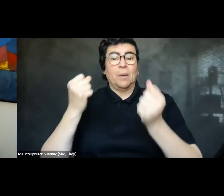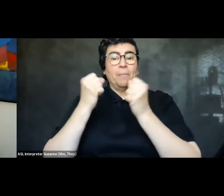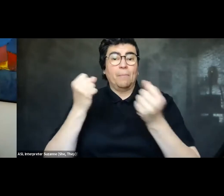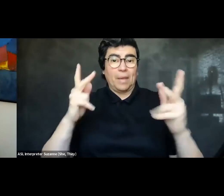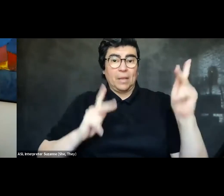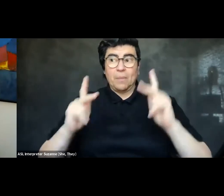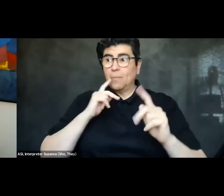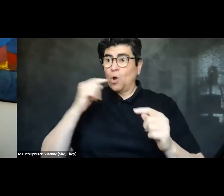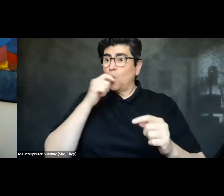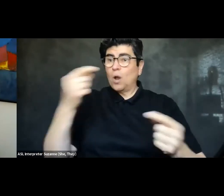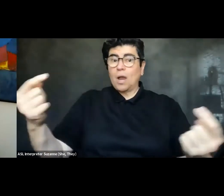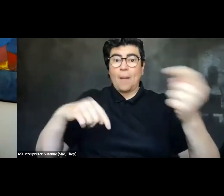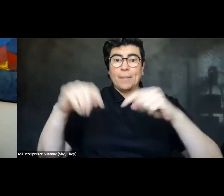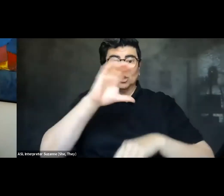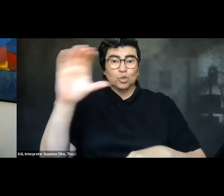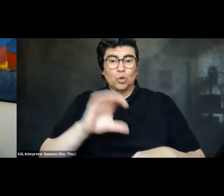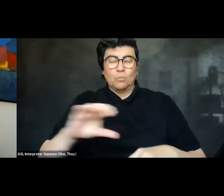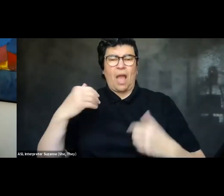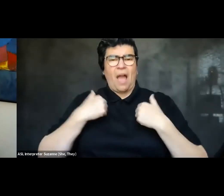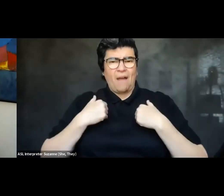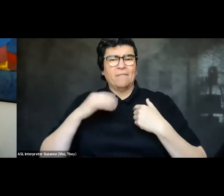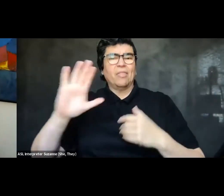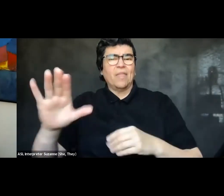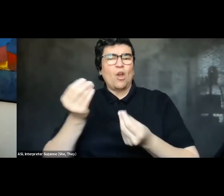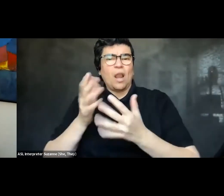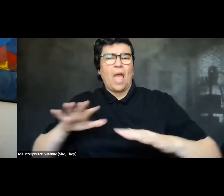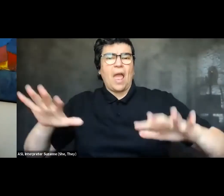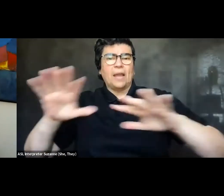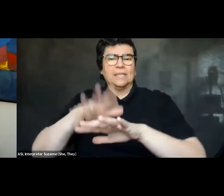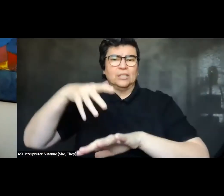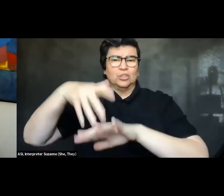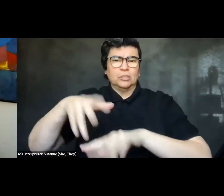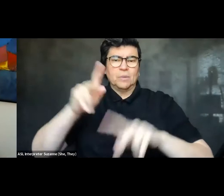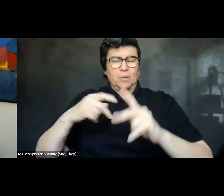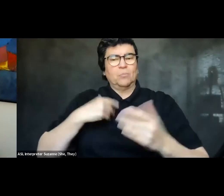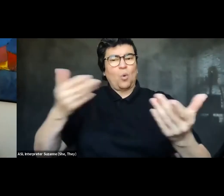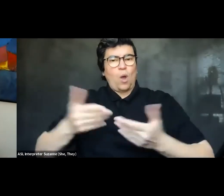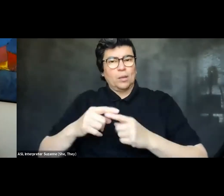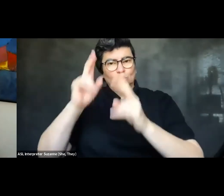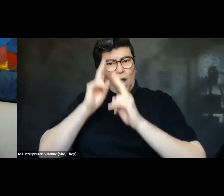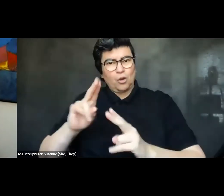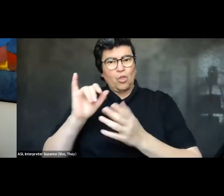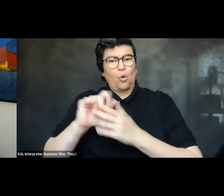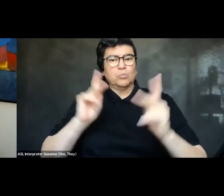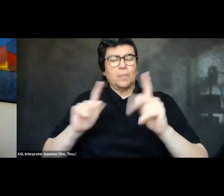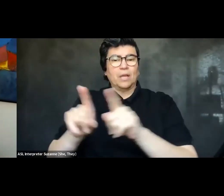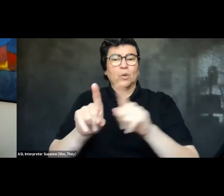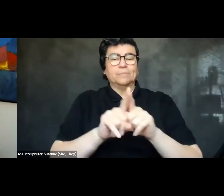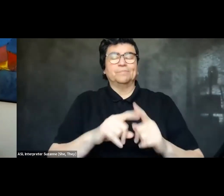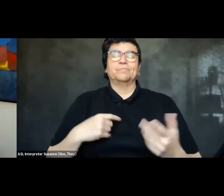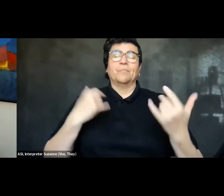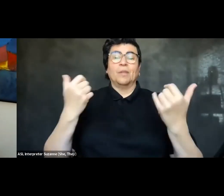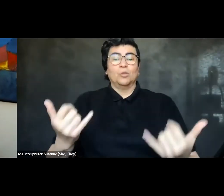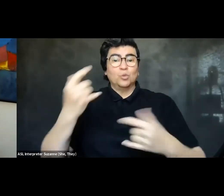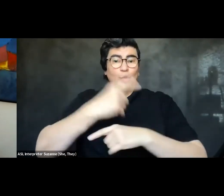differing territories, and we join you in honoring and recognizing those as well. To make today's